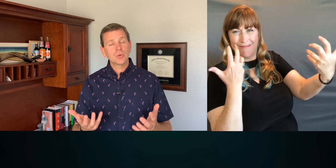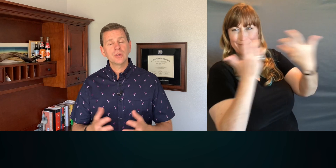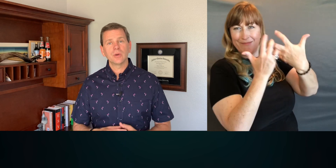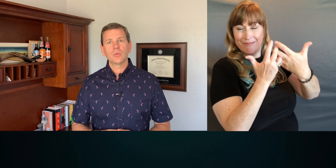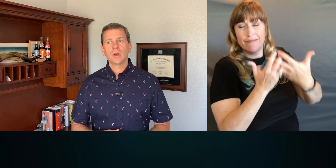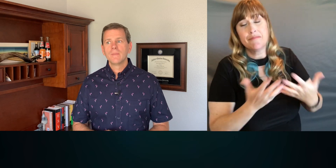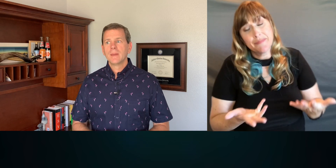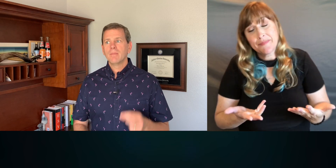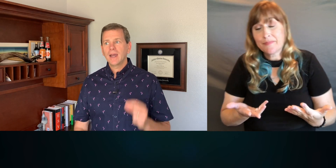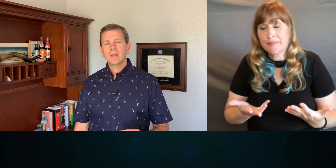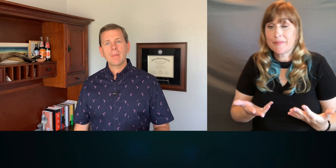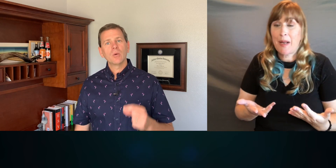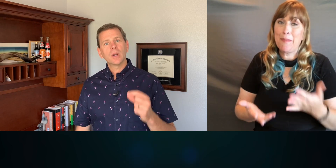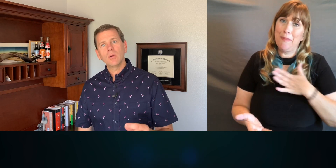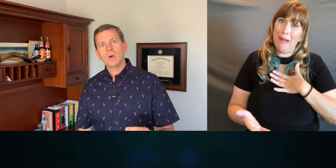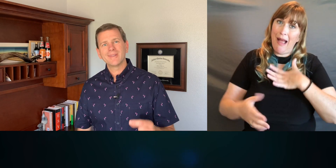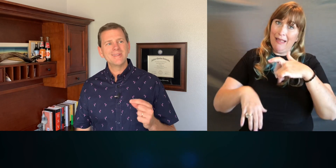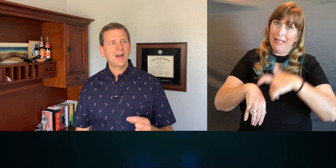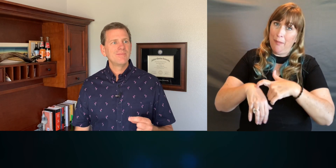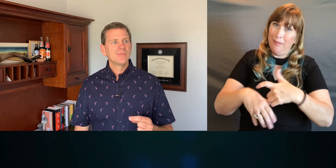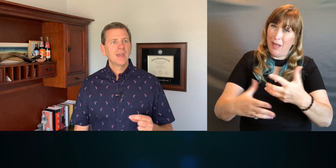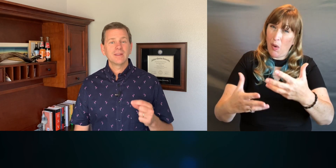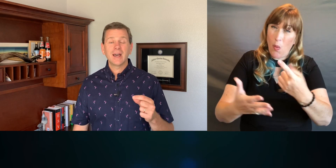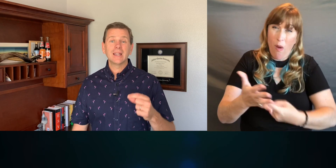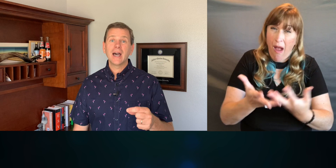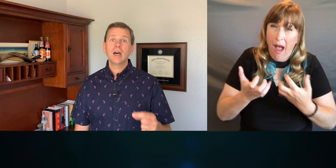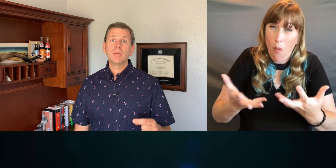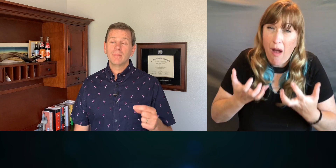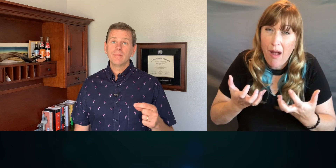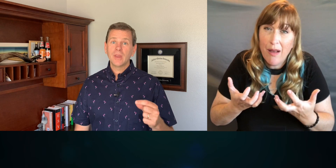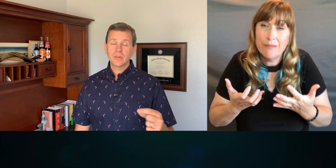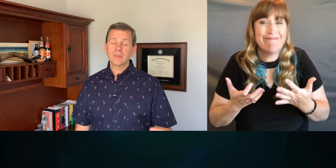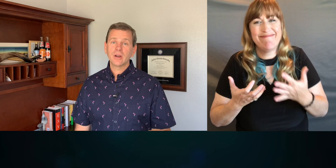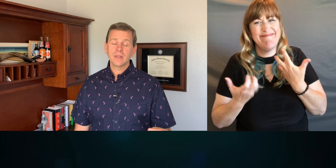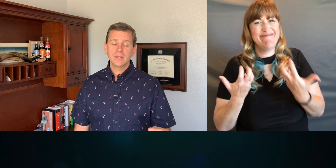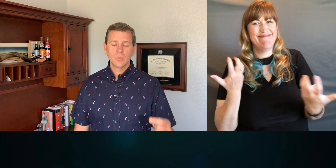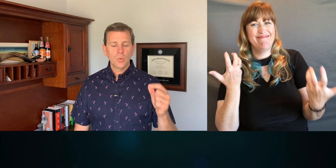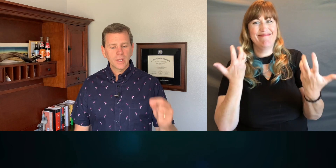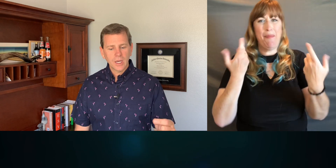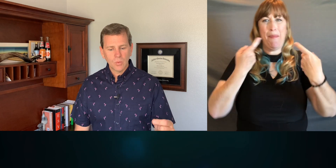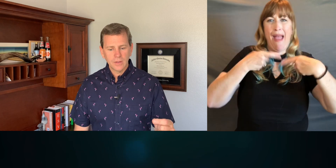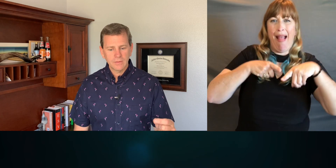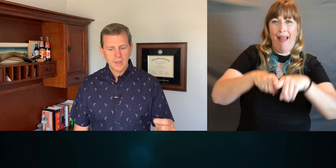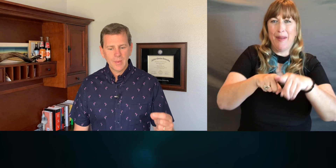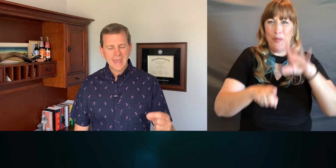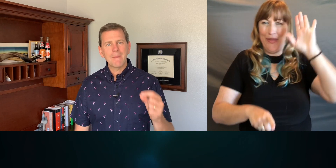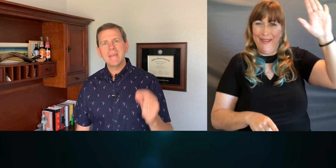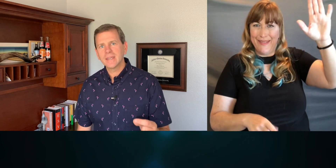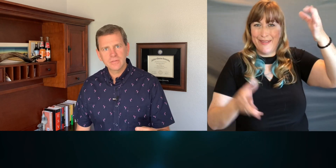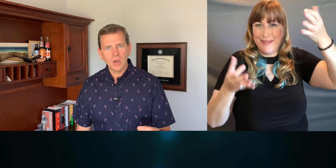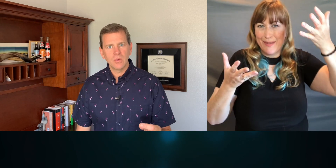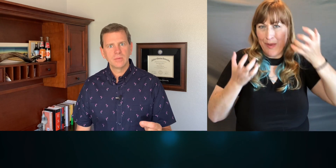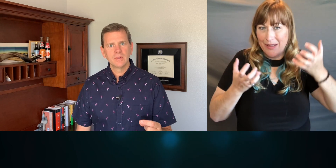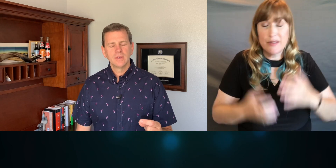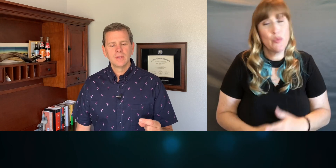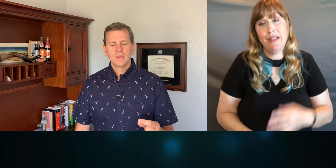life, and I'm sure in yours, where my timing and what I want does not line up necessarily with what God wants. And we can't make